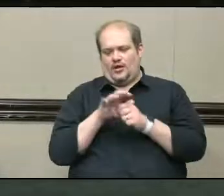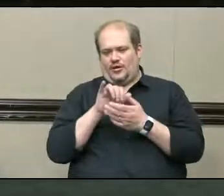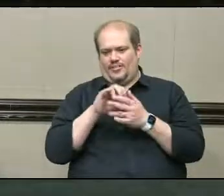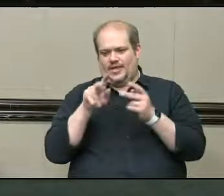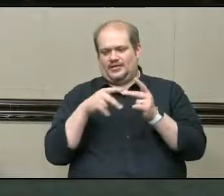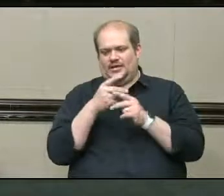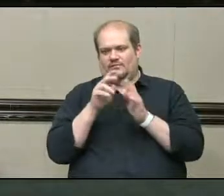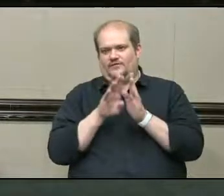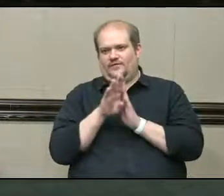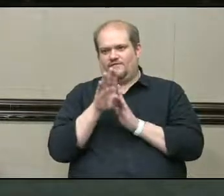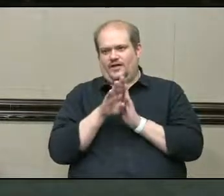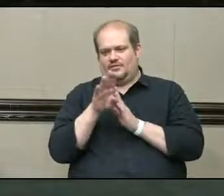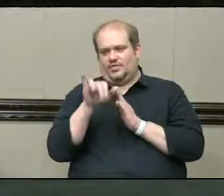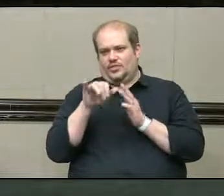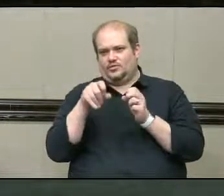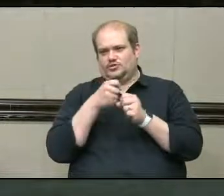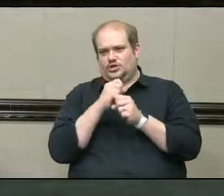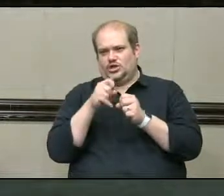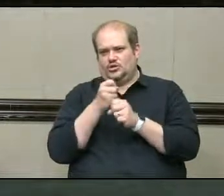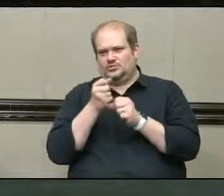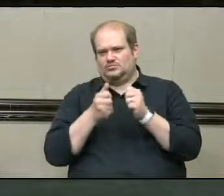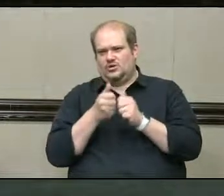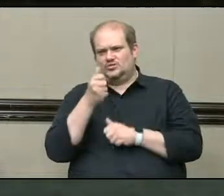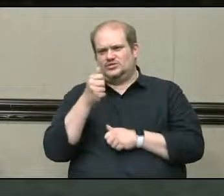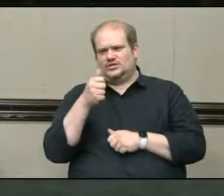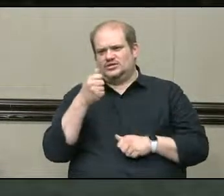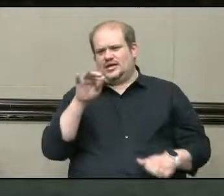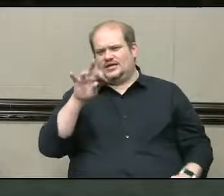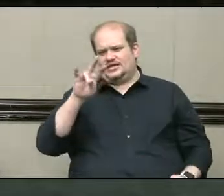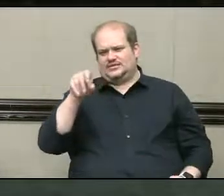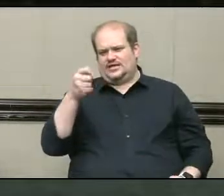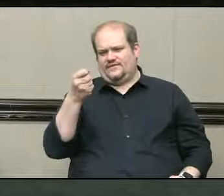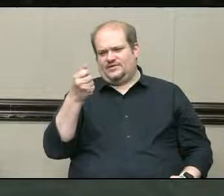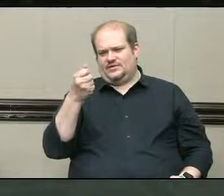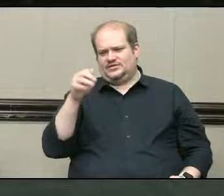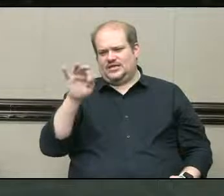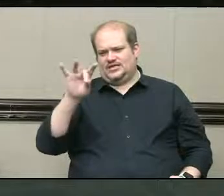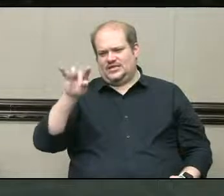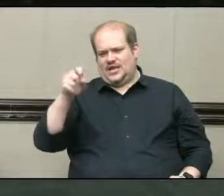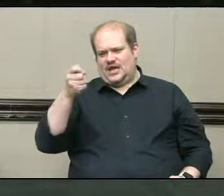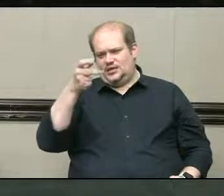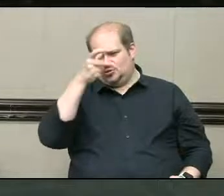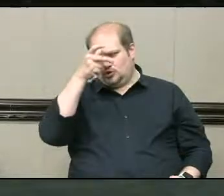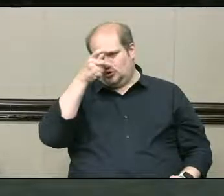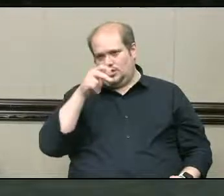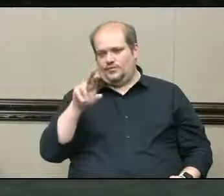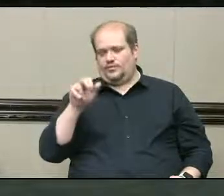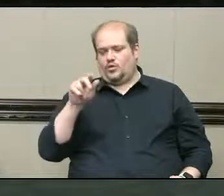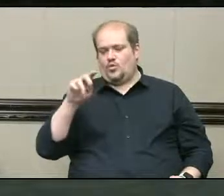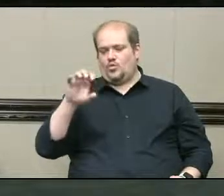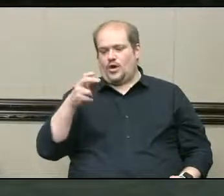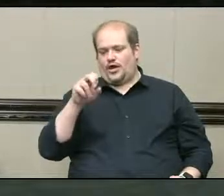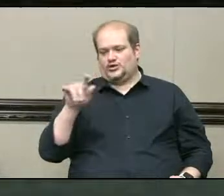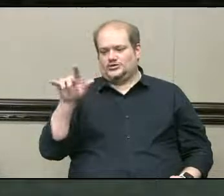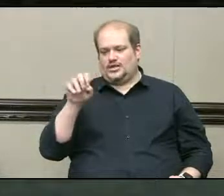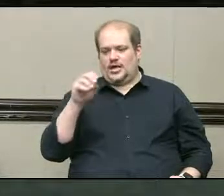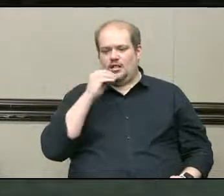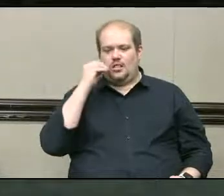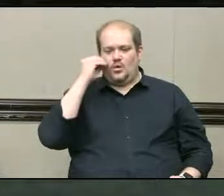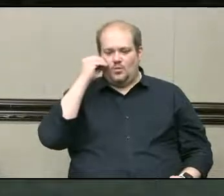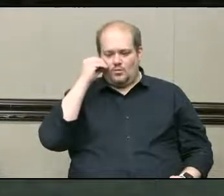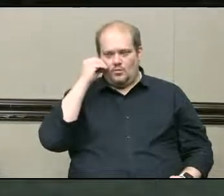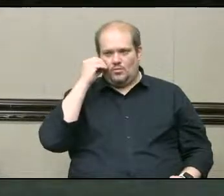type of development in those years, primarily 70s, early 80s, the ranch style home